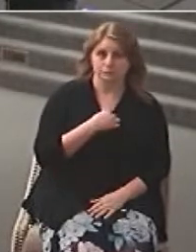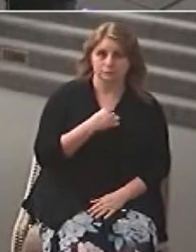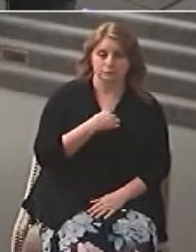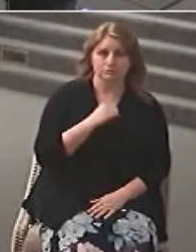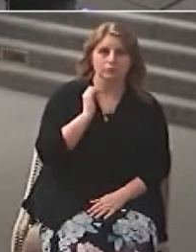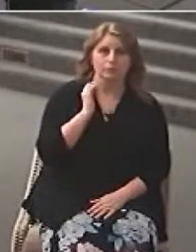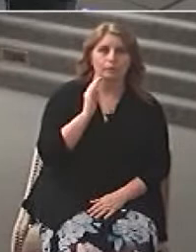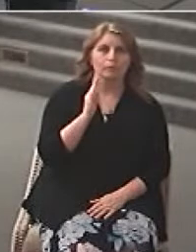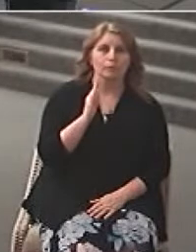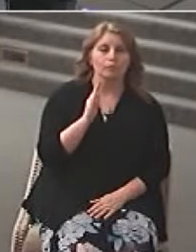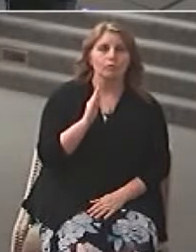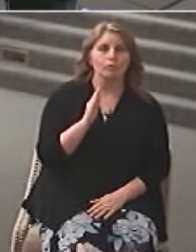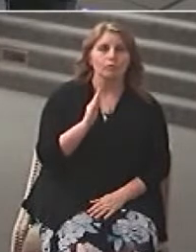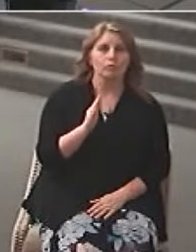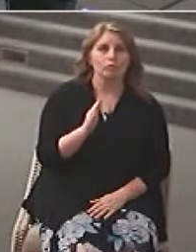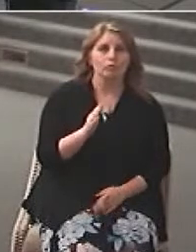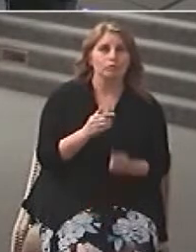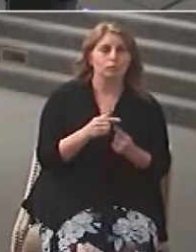will